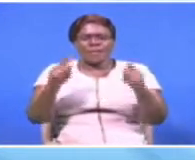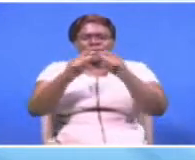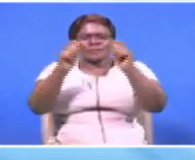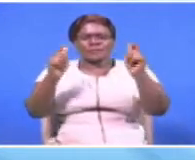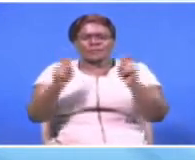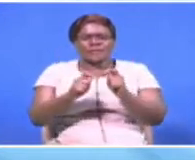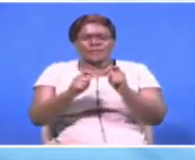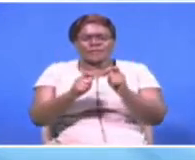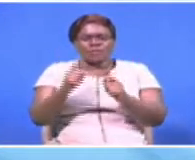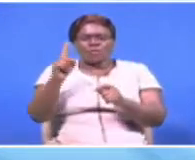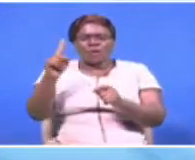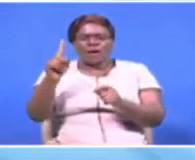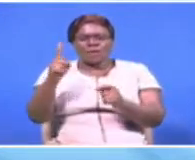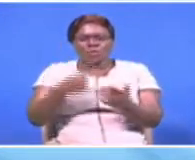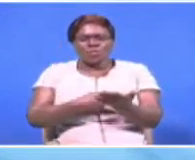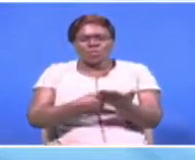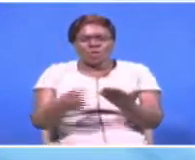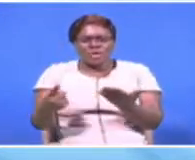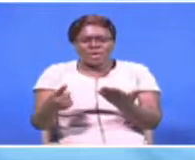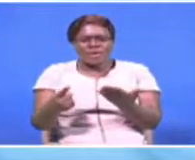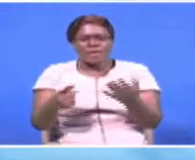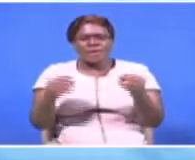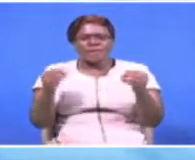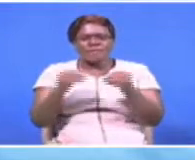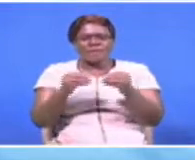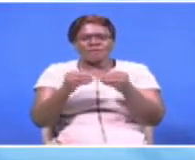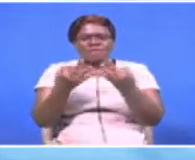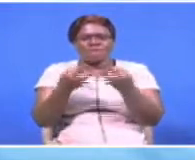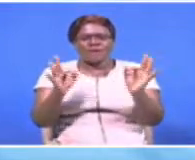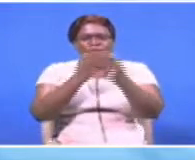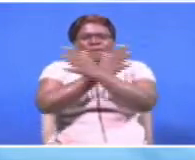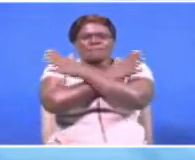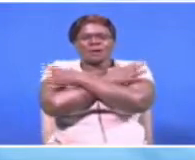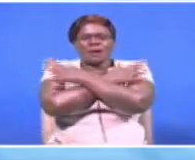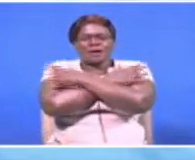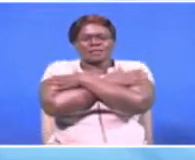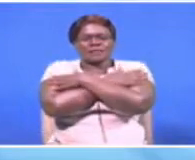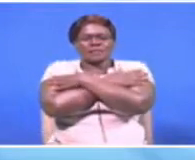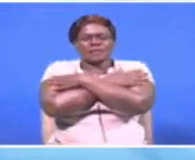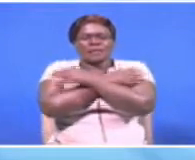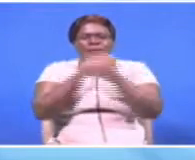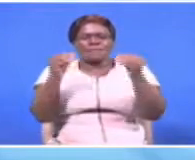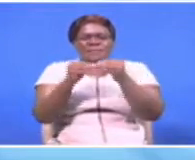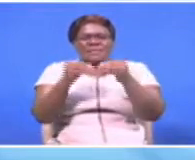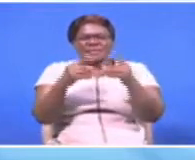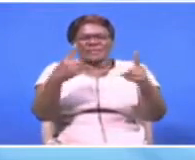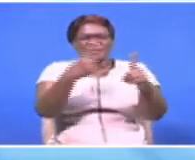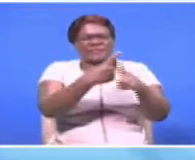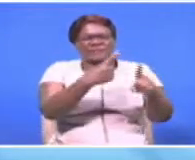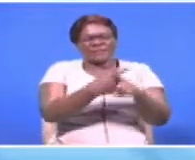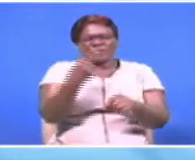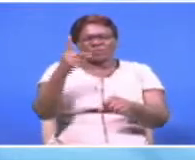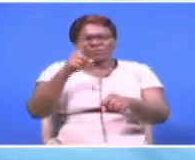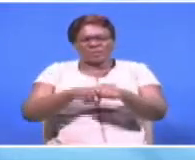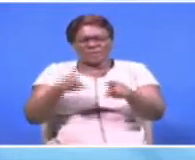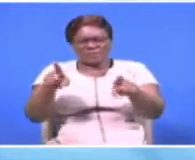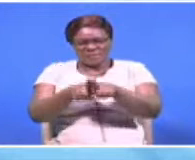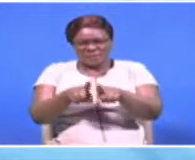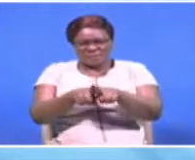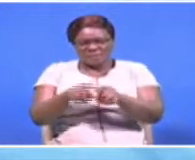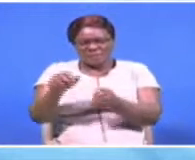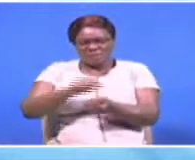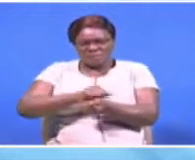team is in Arusha for one week and they will play three friendly matches. The Brewers will face Mbuni FC twice and then will on